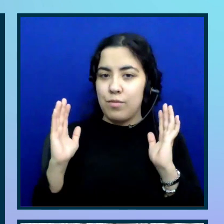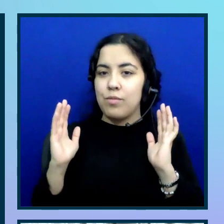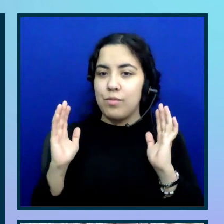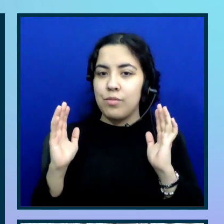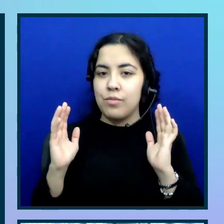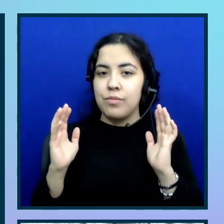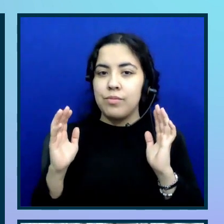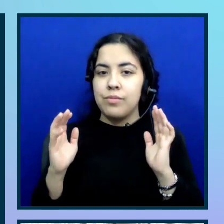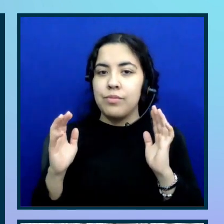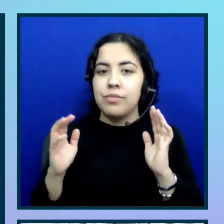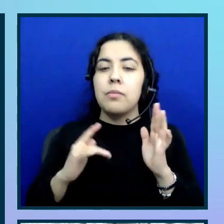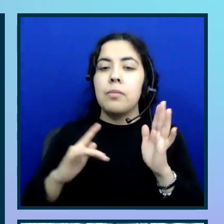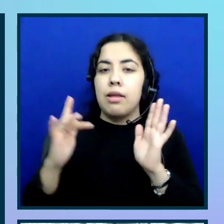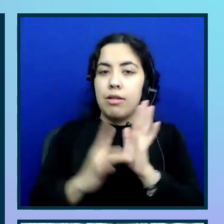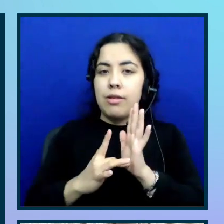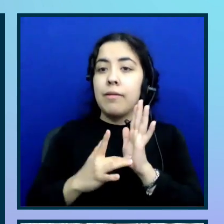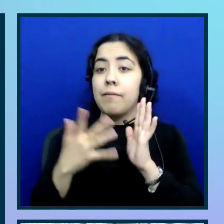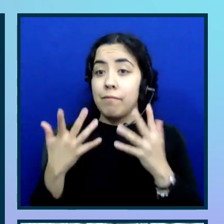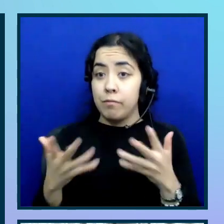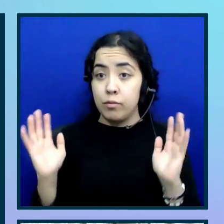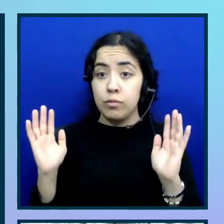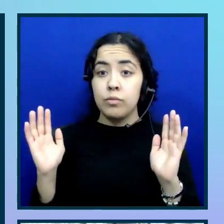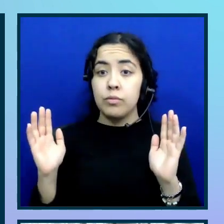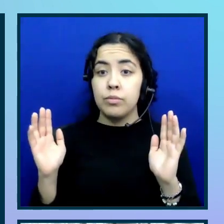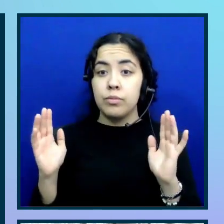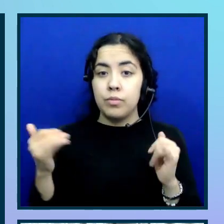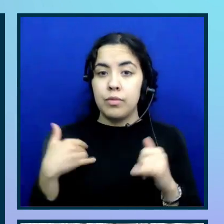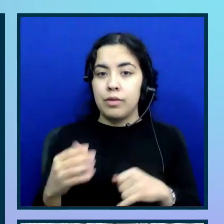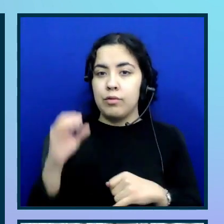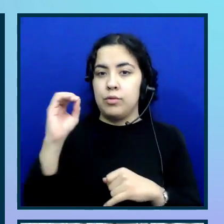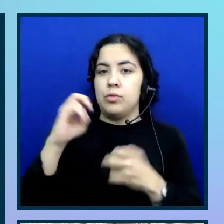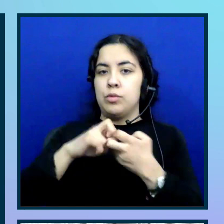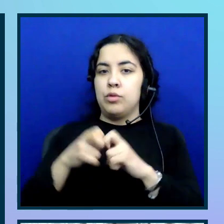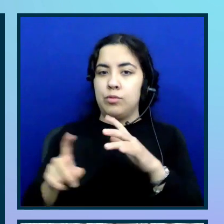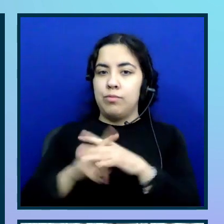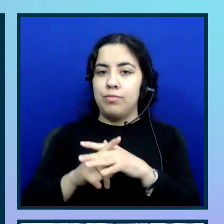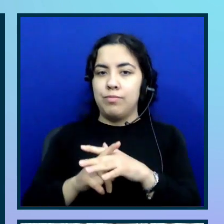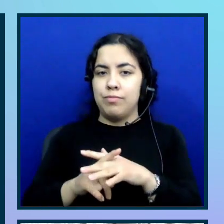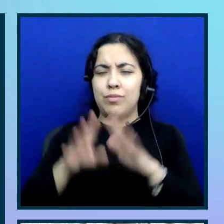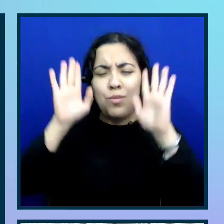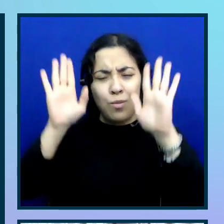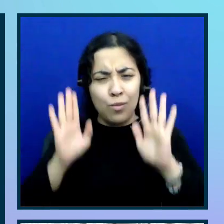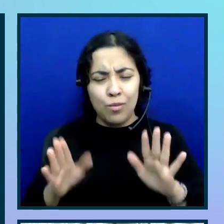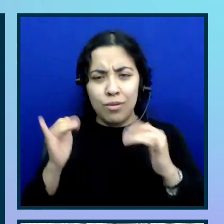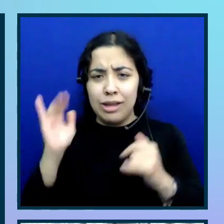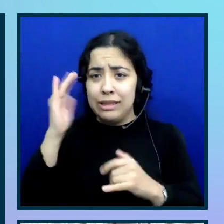So I'm going to click on finish and see now that I have 0 issues found. Great, so now it looks